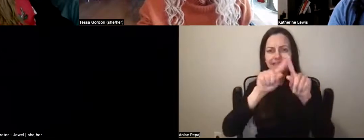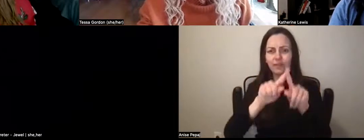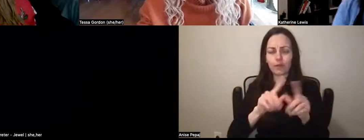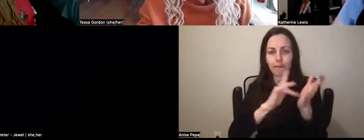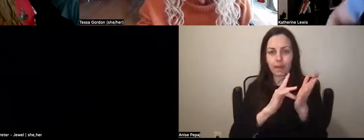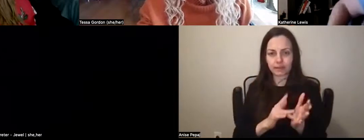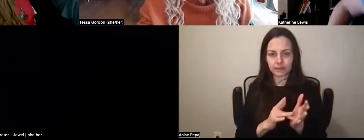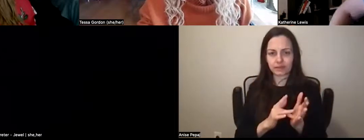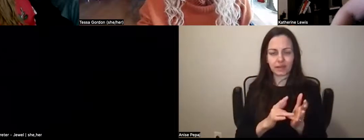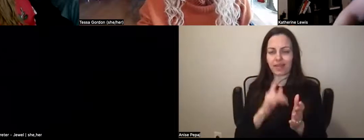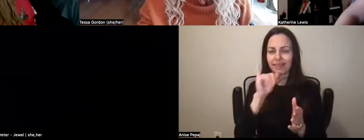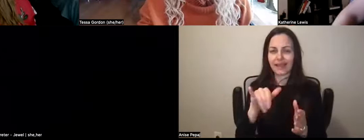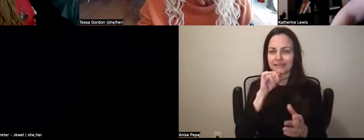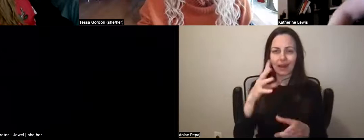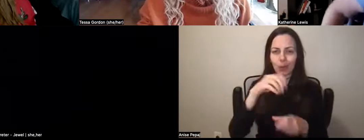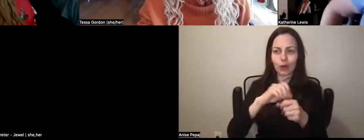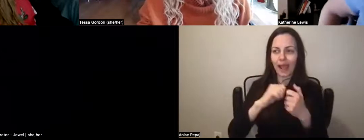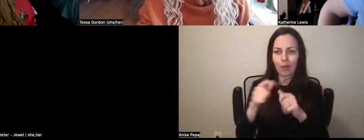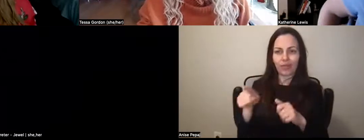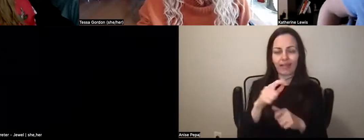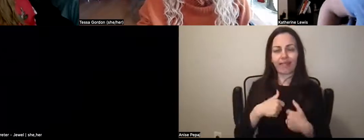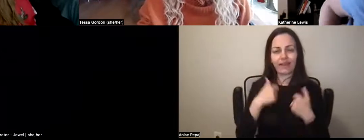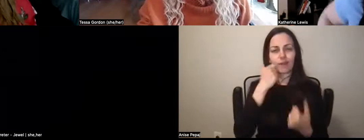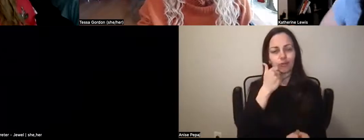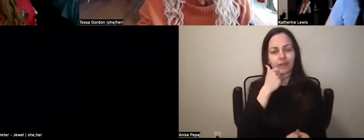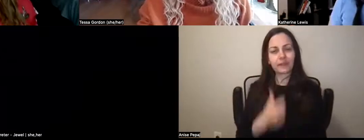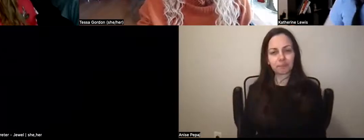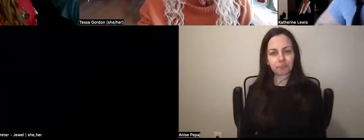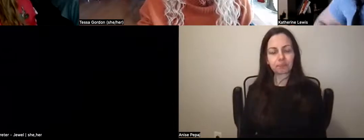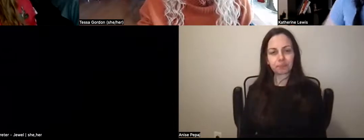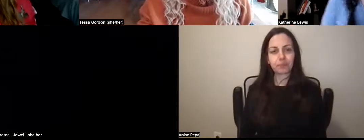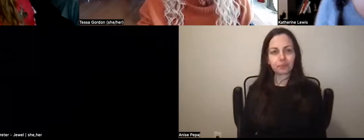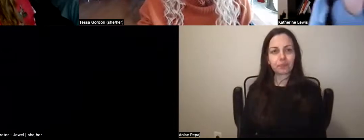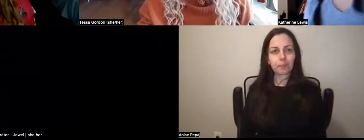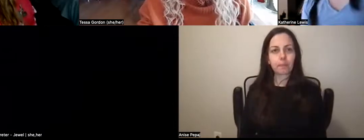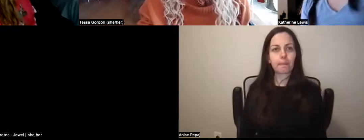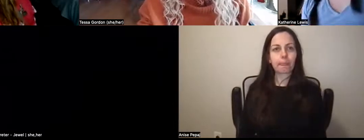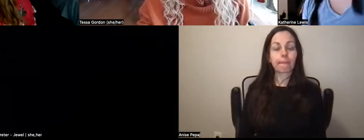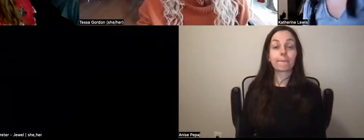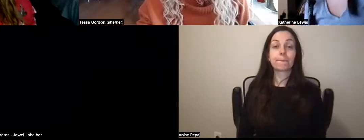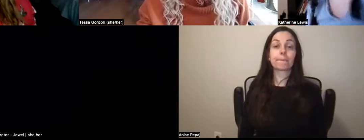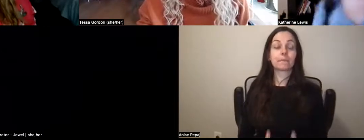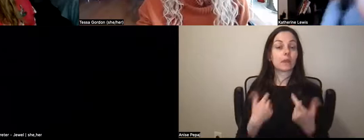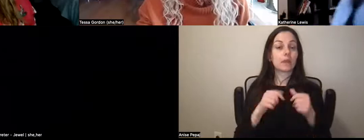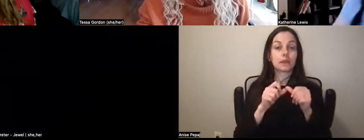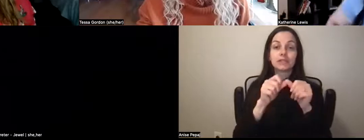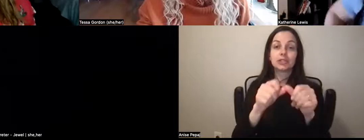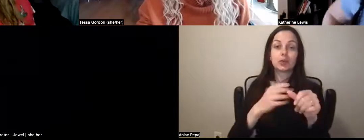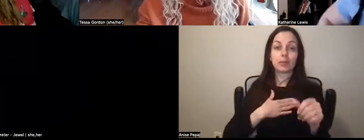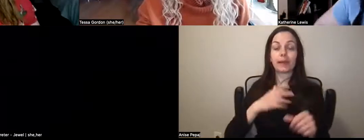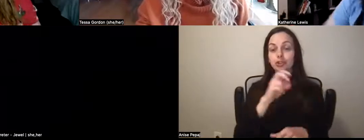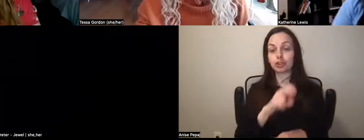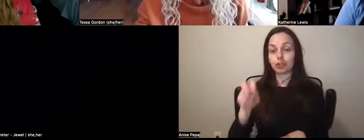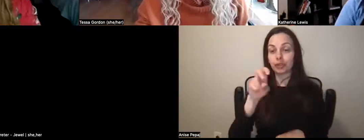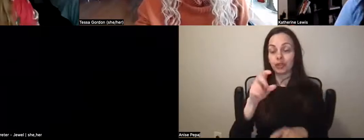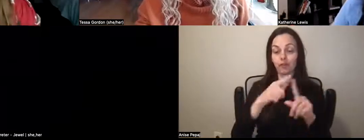into consideration how that person lives on a daily basis. So you've now continued the journey with me from